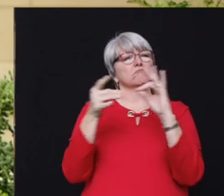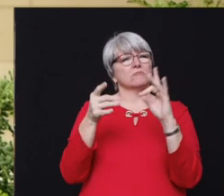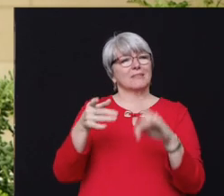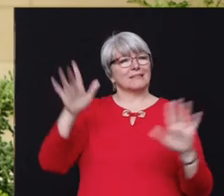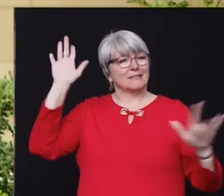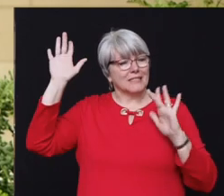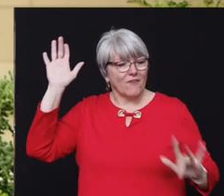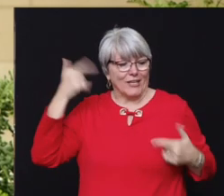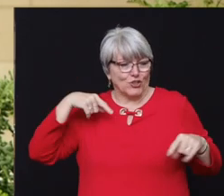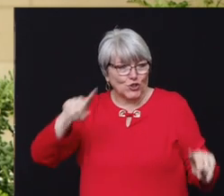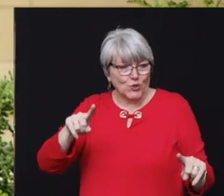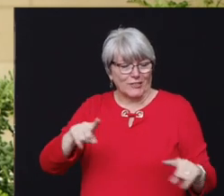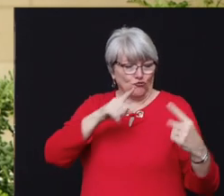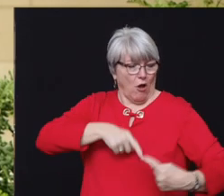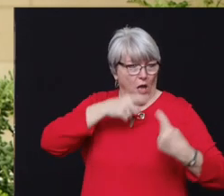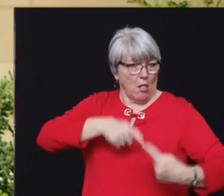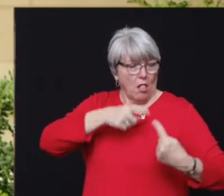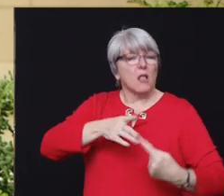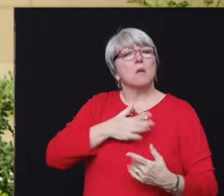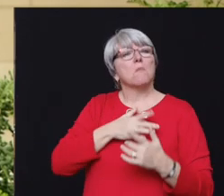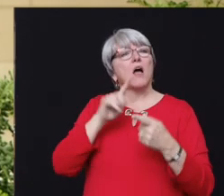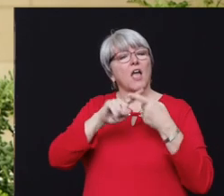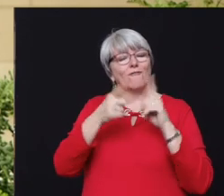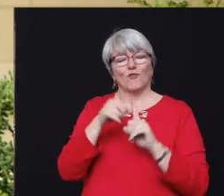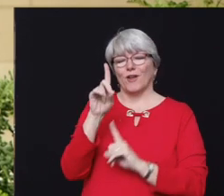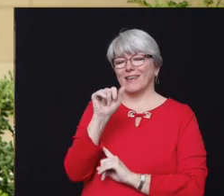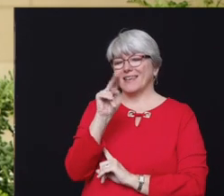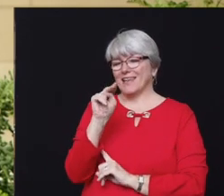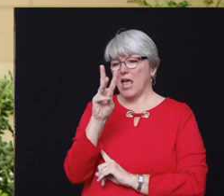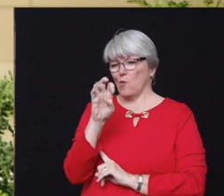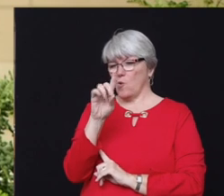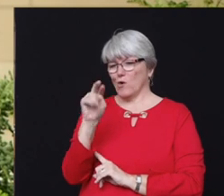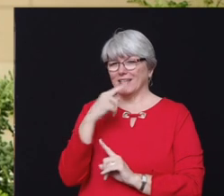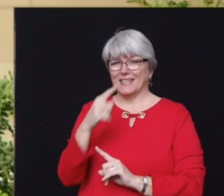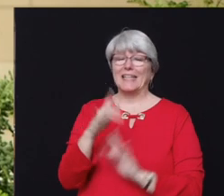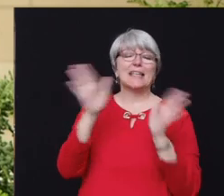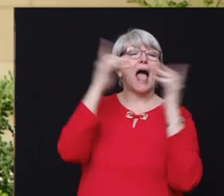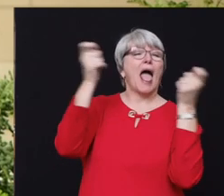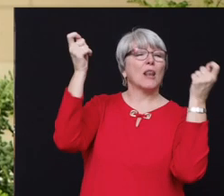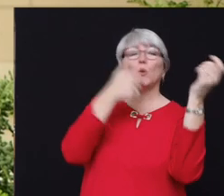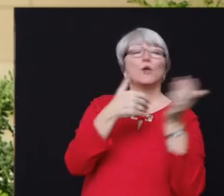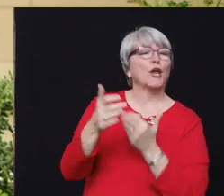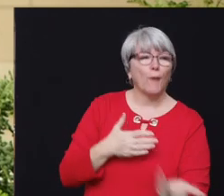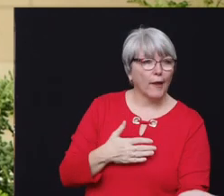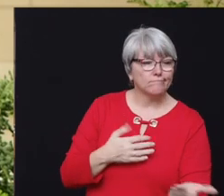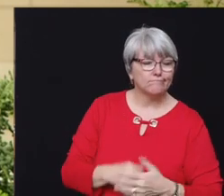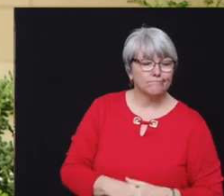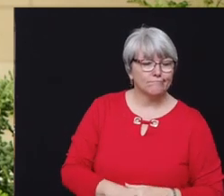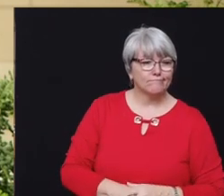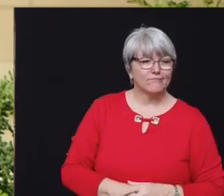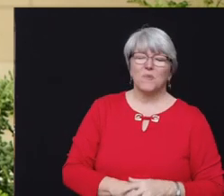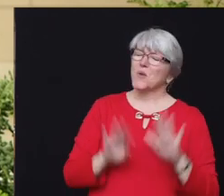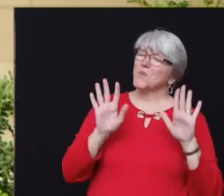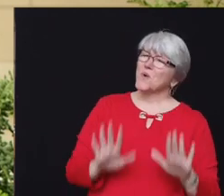trials. It is, as my friend Dan Warden notes, a hallelujah anyway.